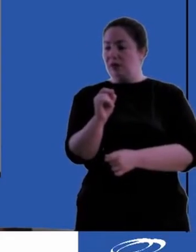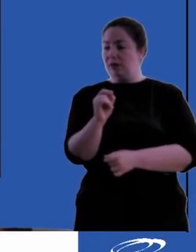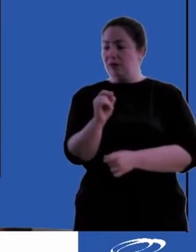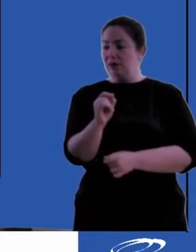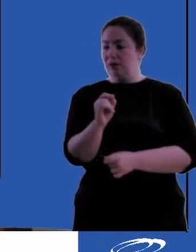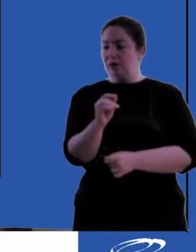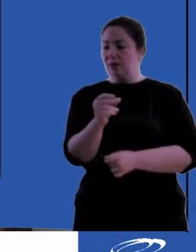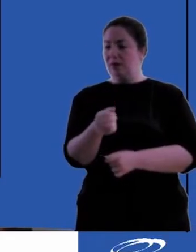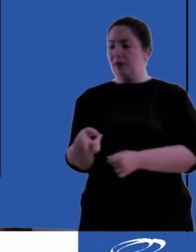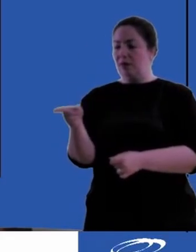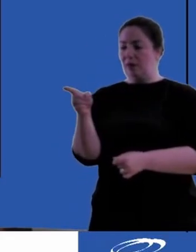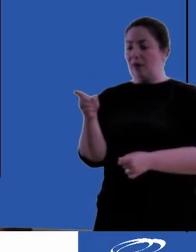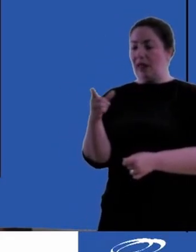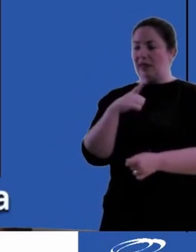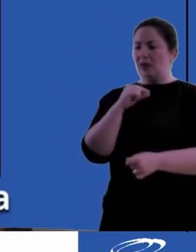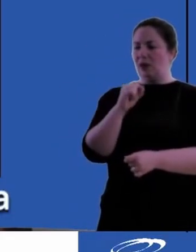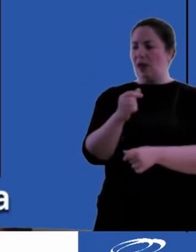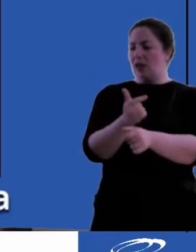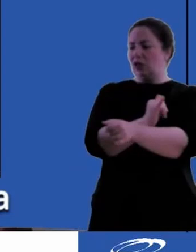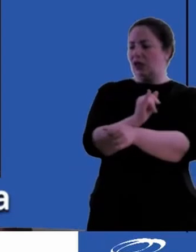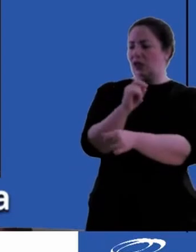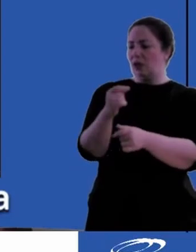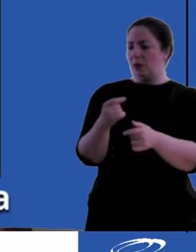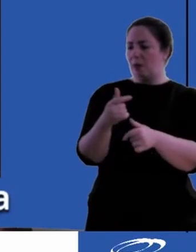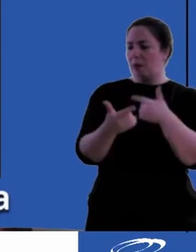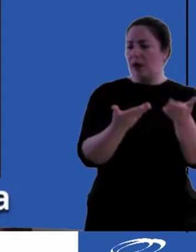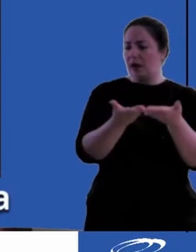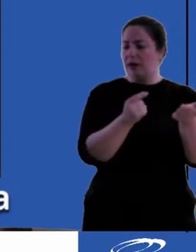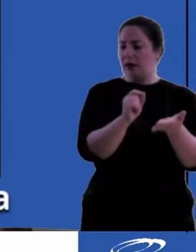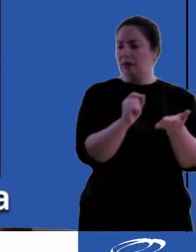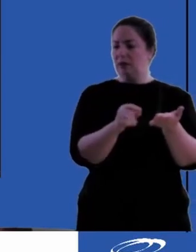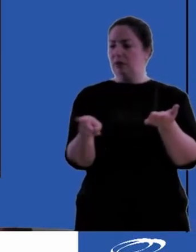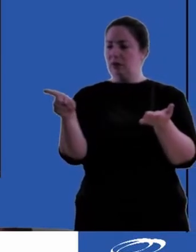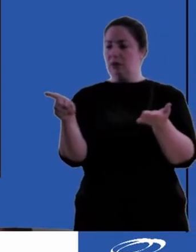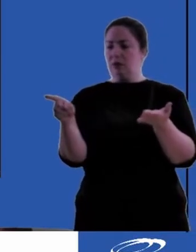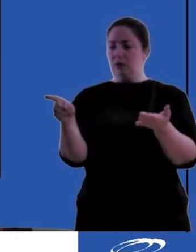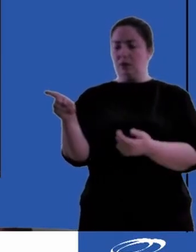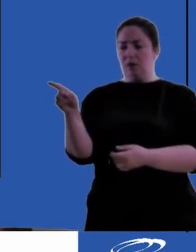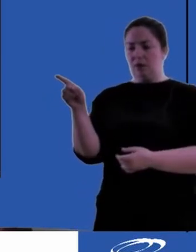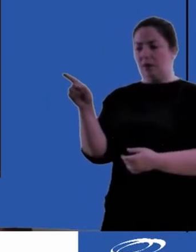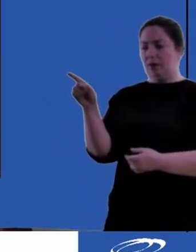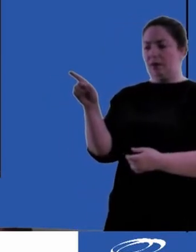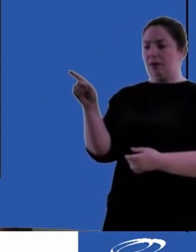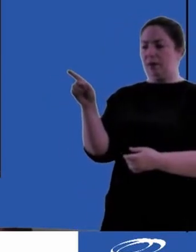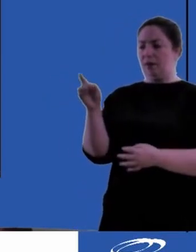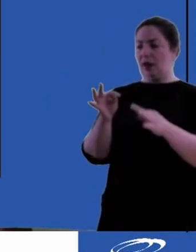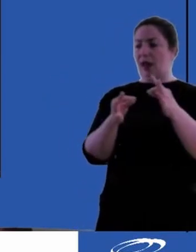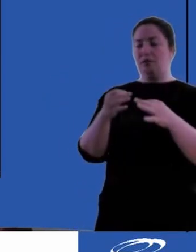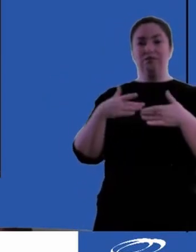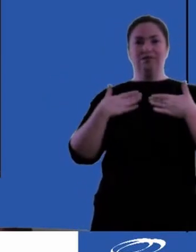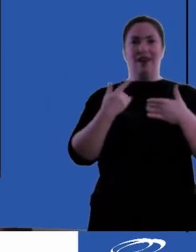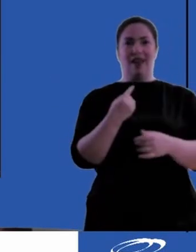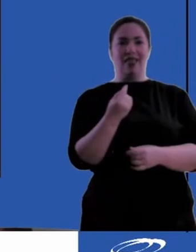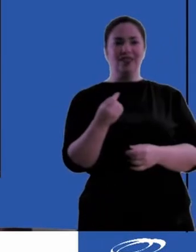turned to the technique of shotgun metagenomic sequencing. So this is a technique that is very exciting for